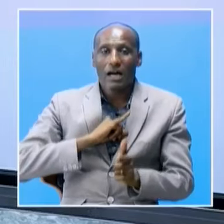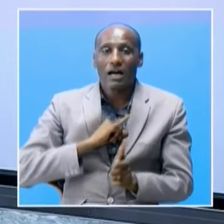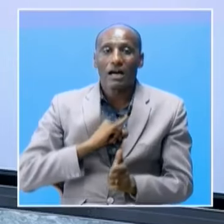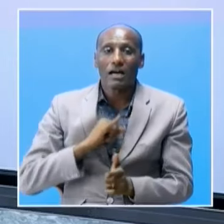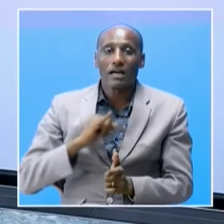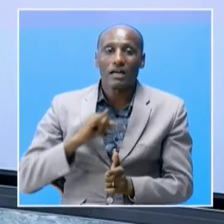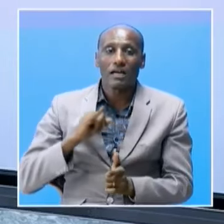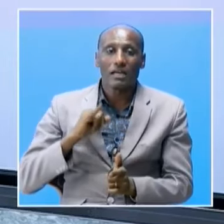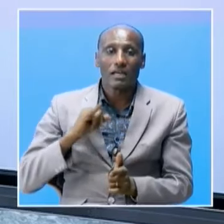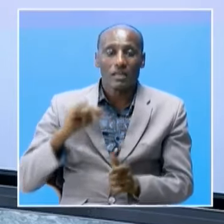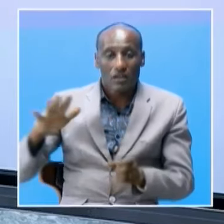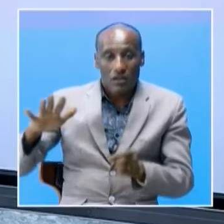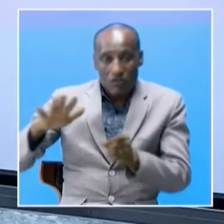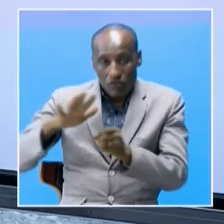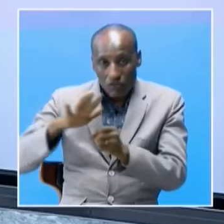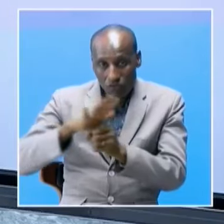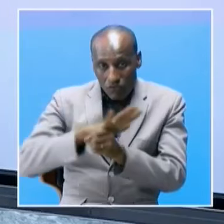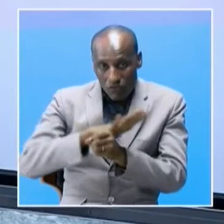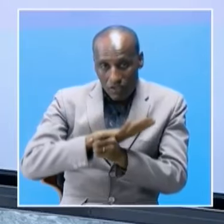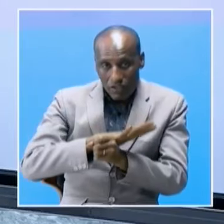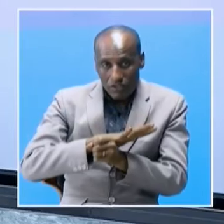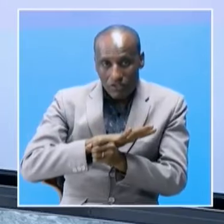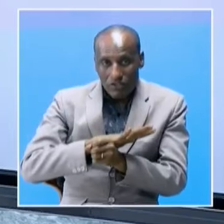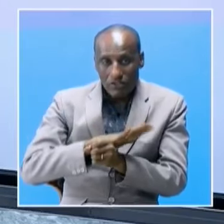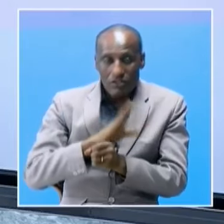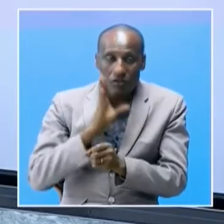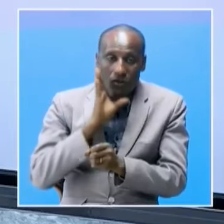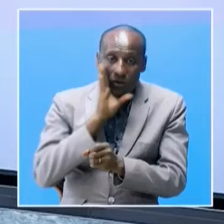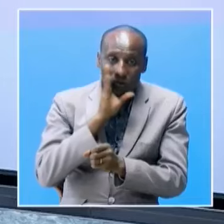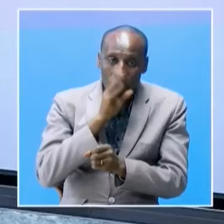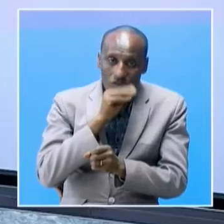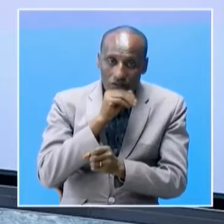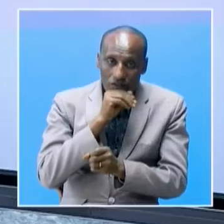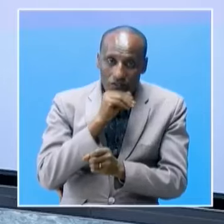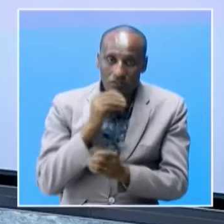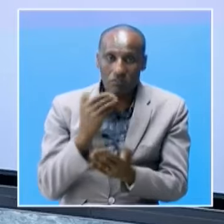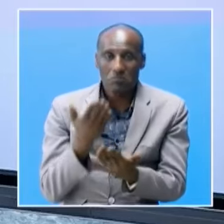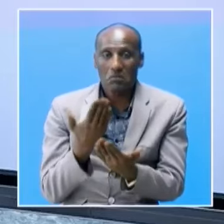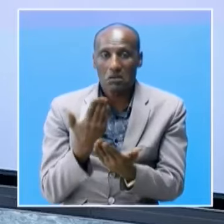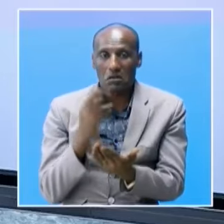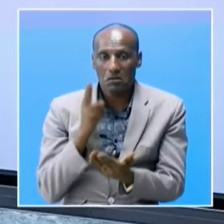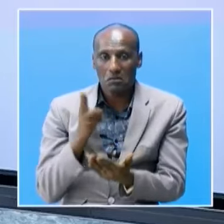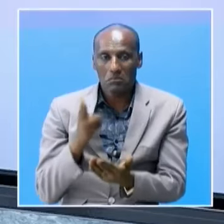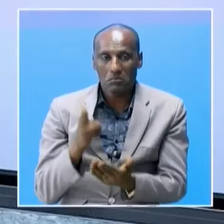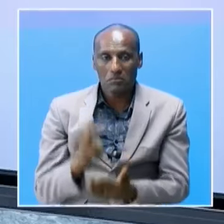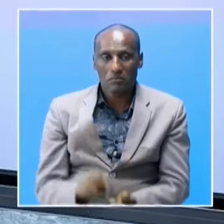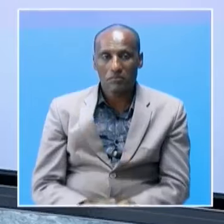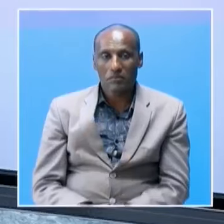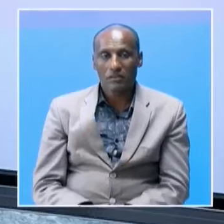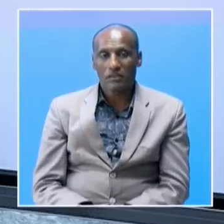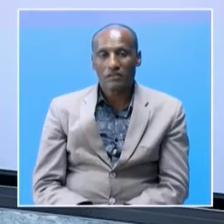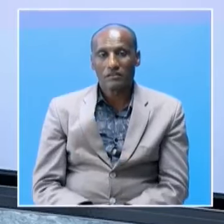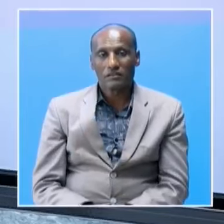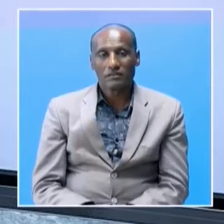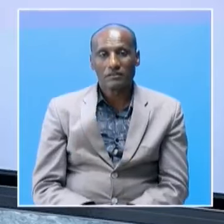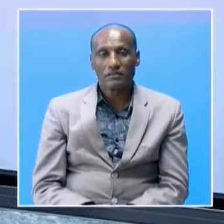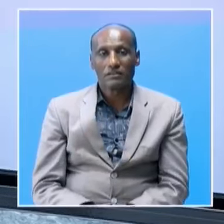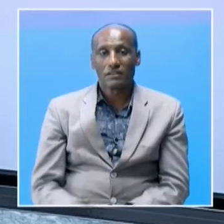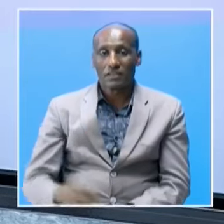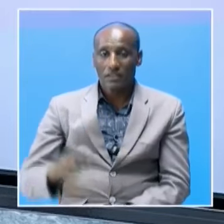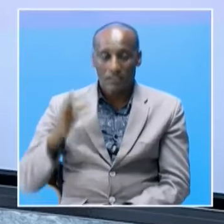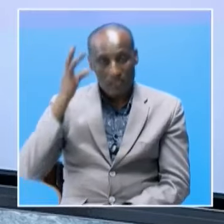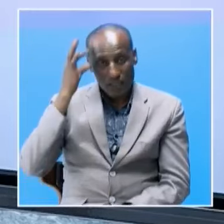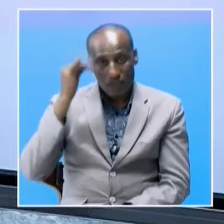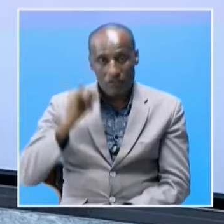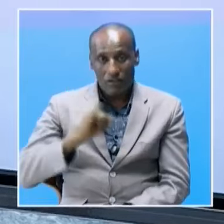say 50% and above? If so, you are right. Because the sentence, if I finish